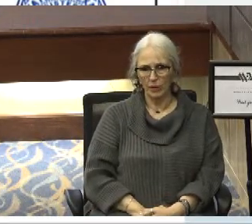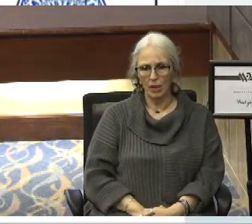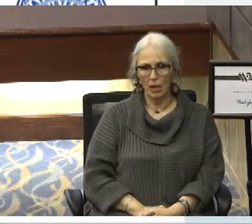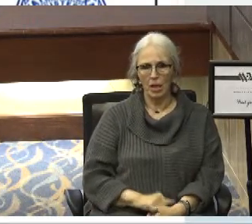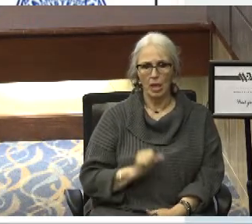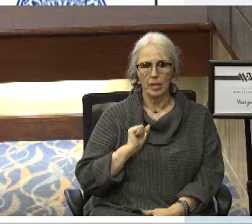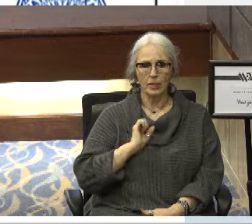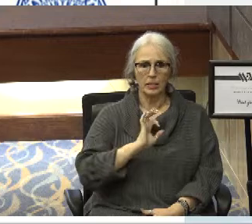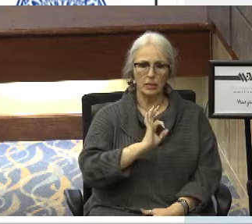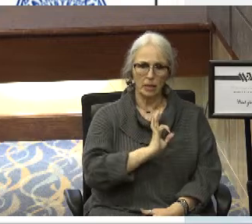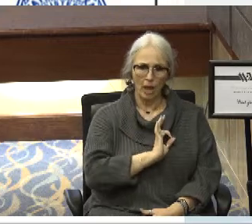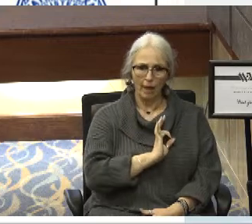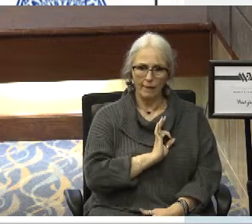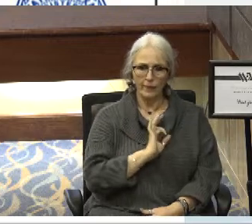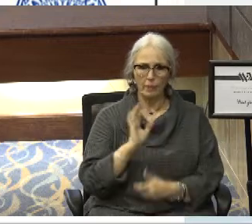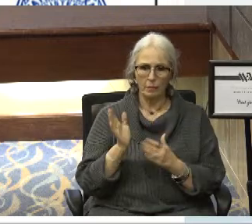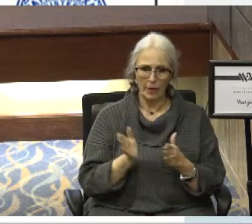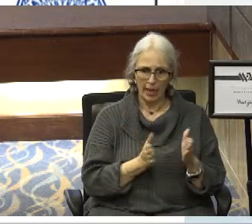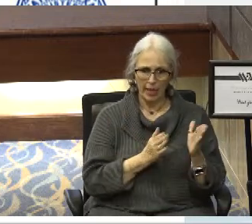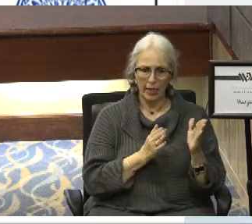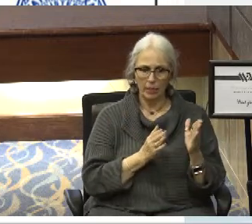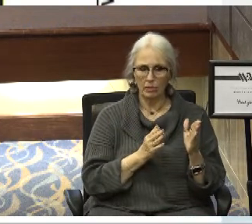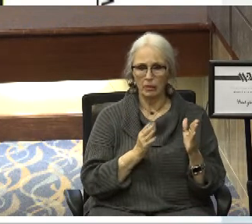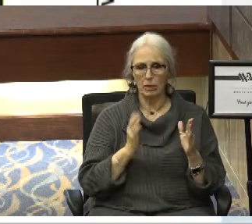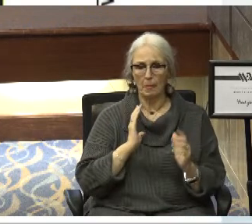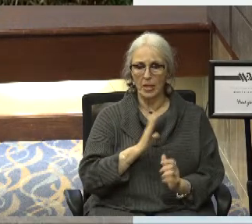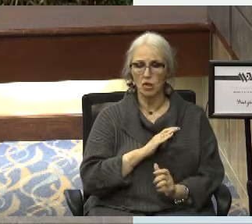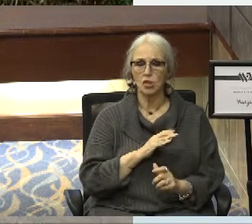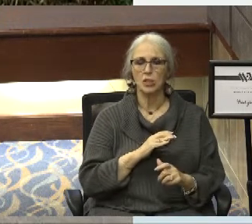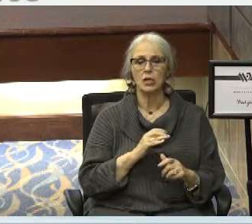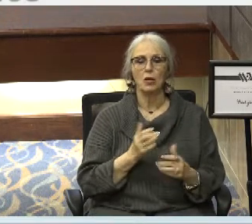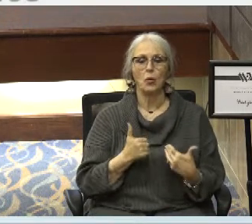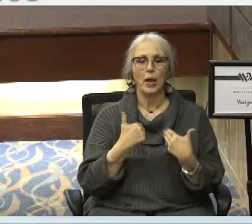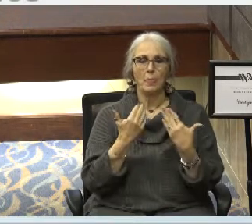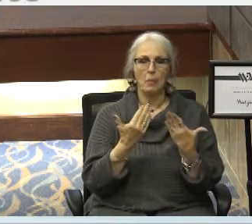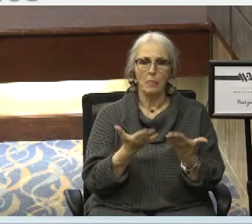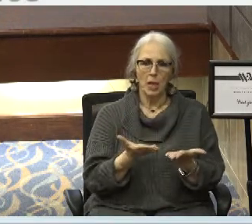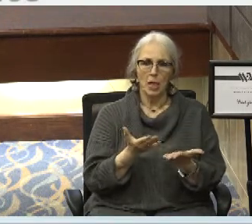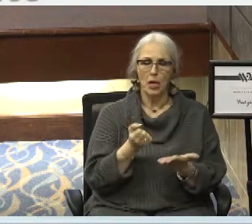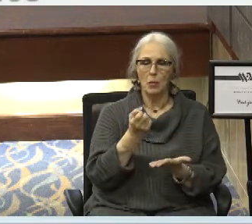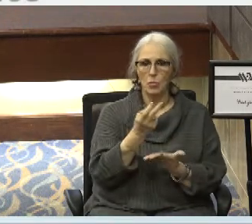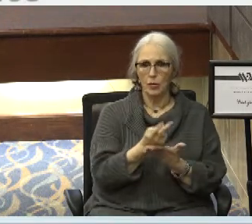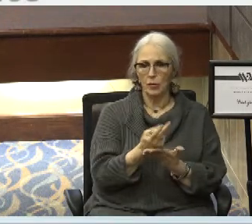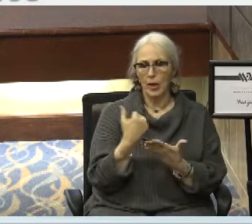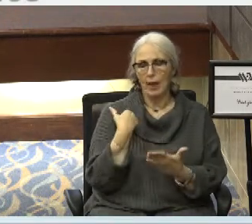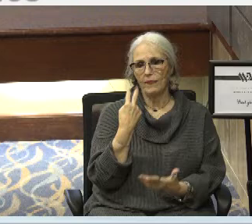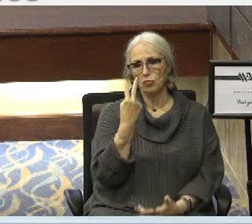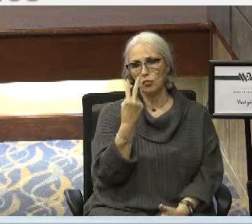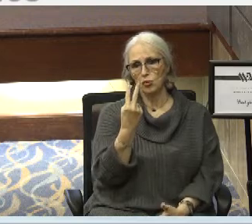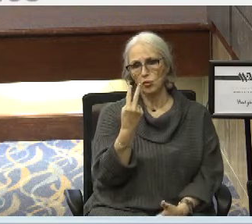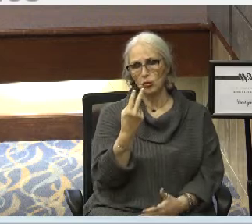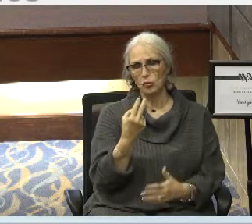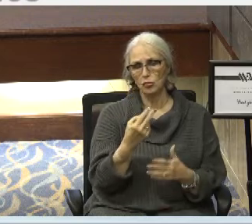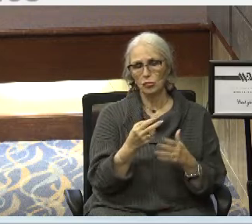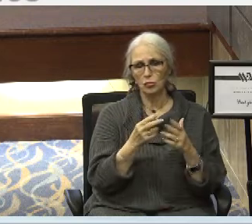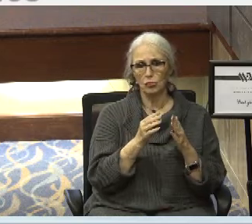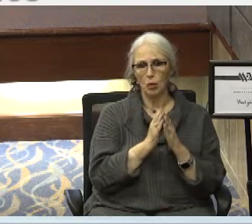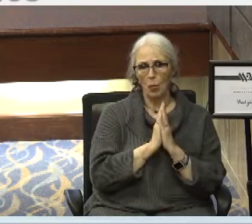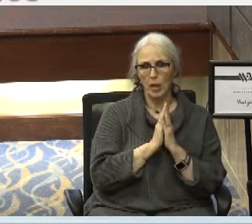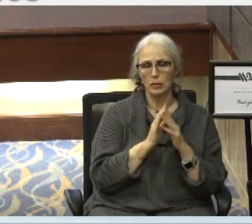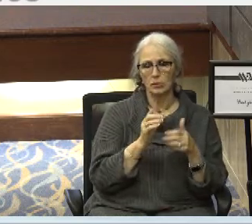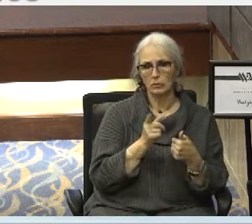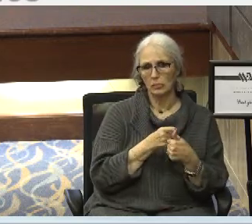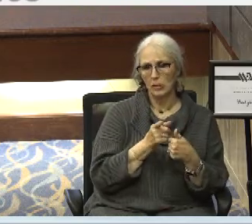Staff and Plan Commission recommended approval. We do have 2 conditions on there, or 1 condition dealing with